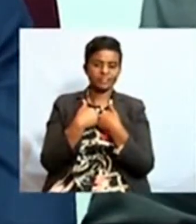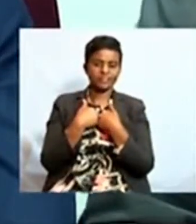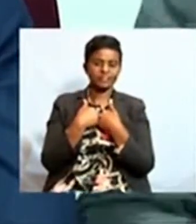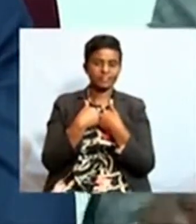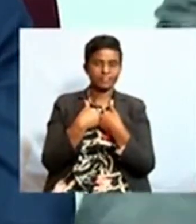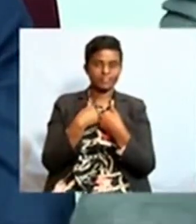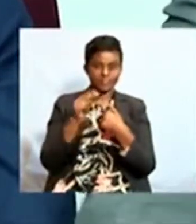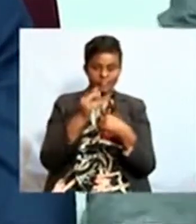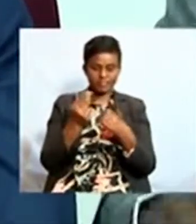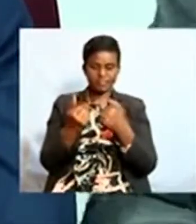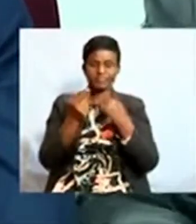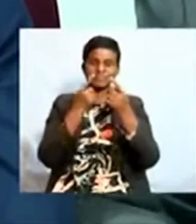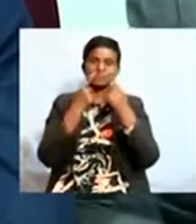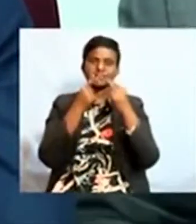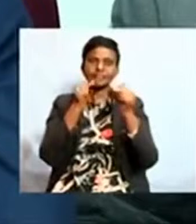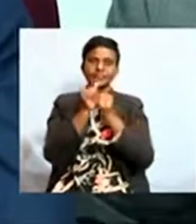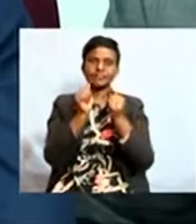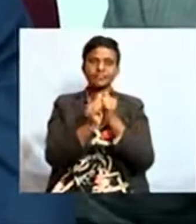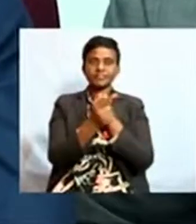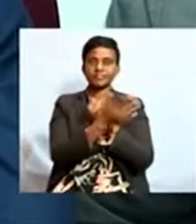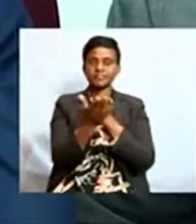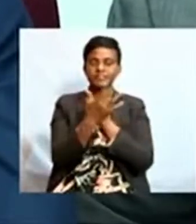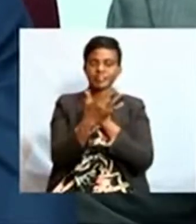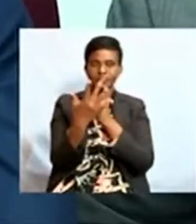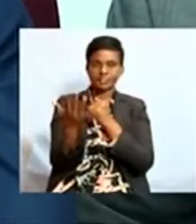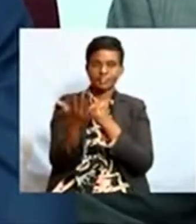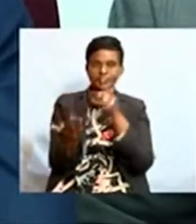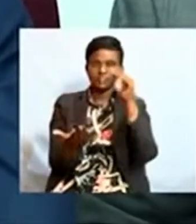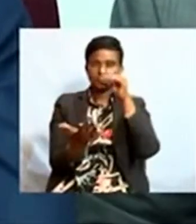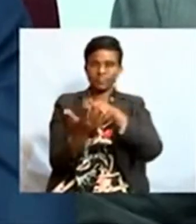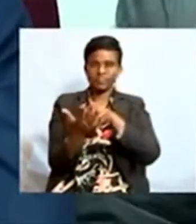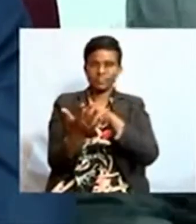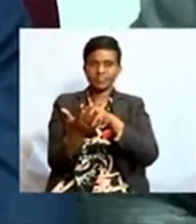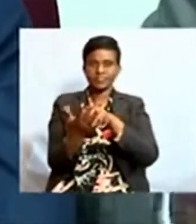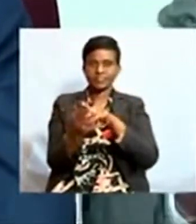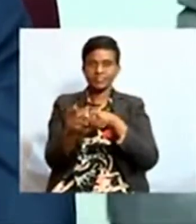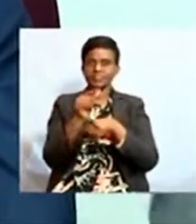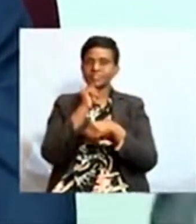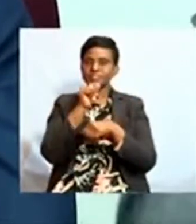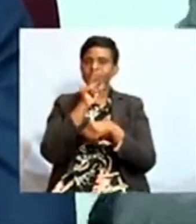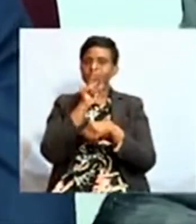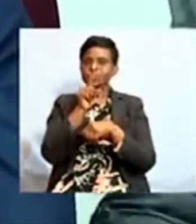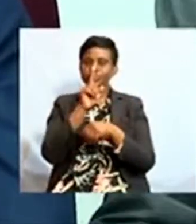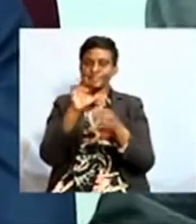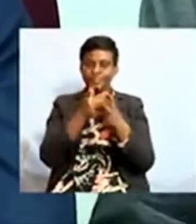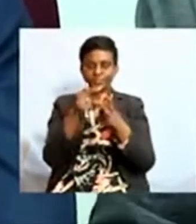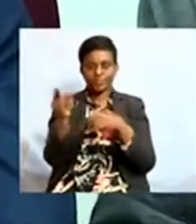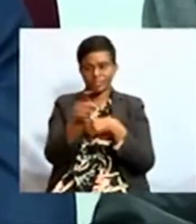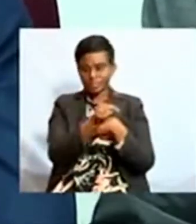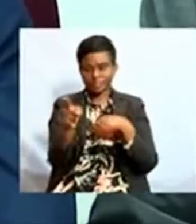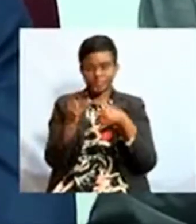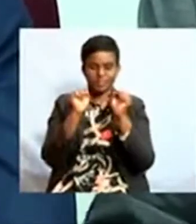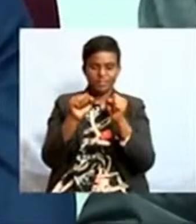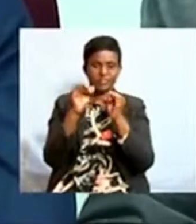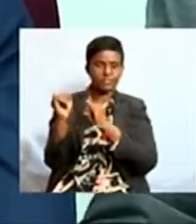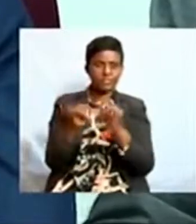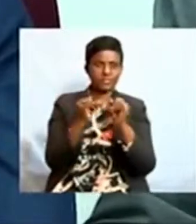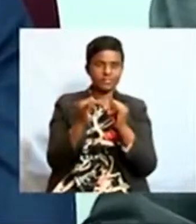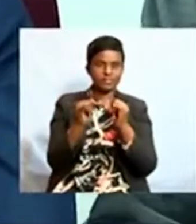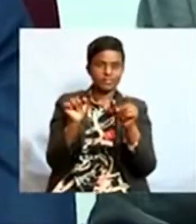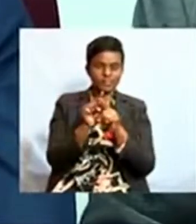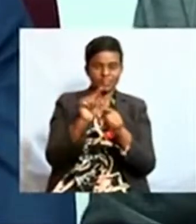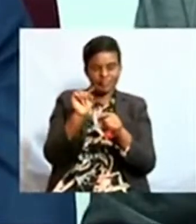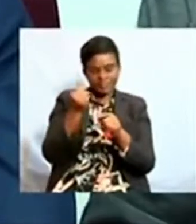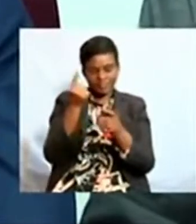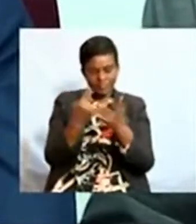like to talk about new things, and then we are not even sure on how to implement them. First and